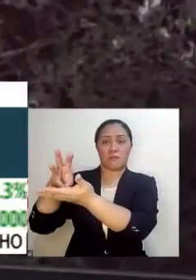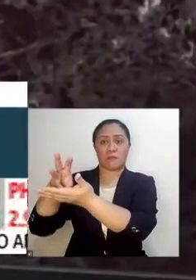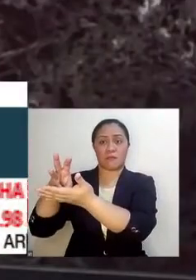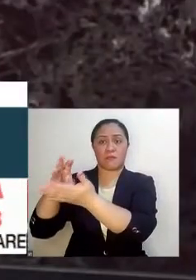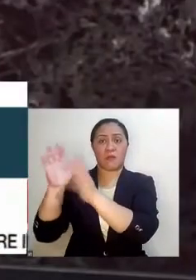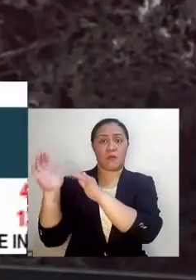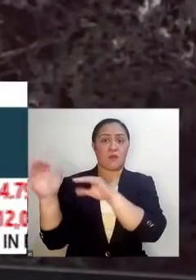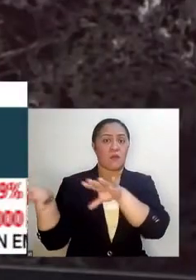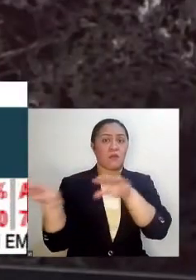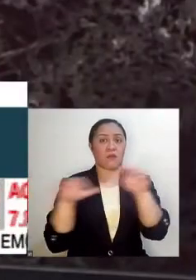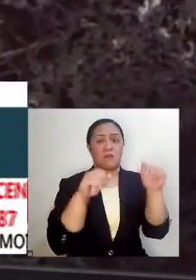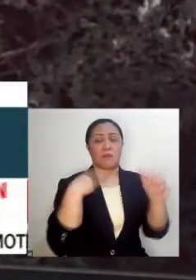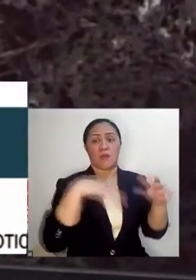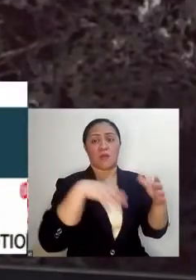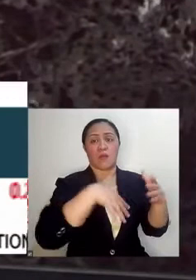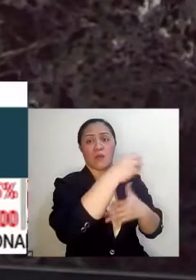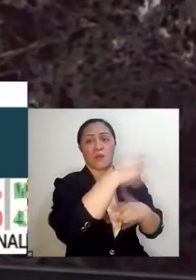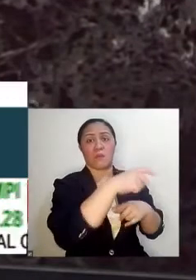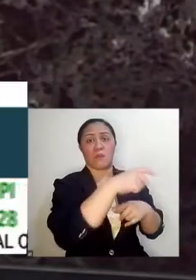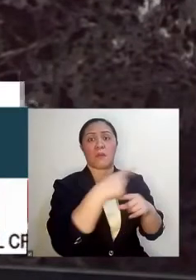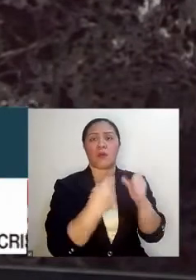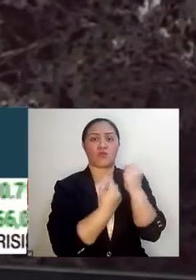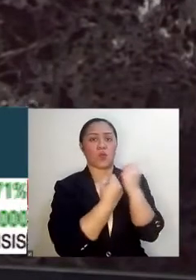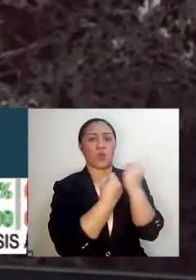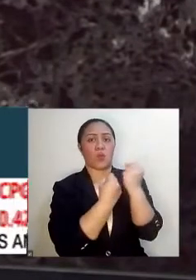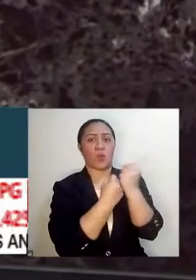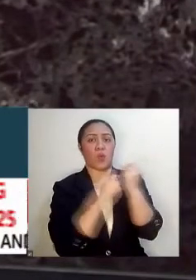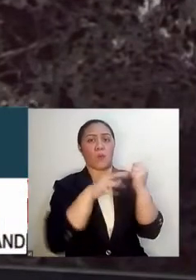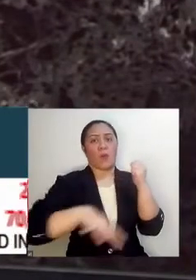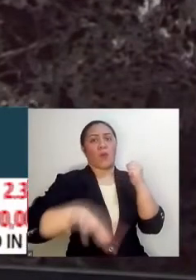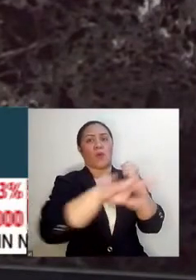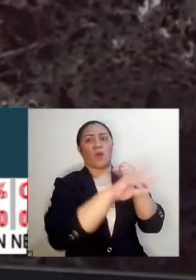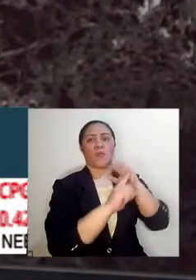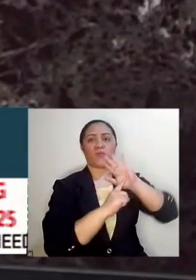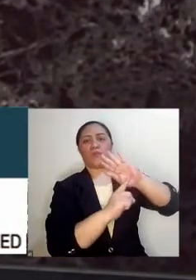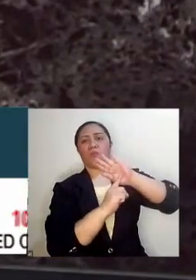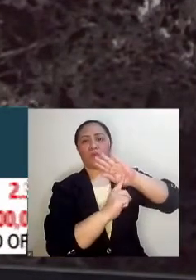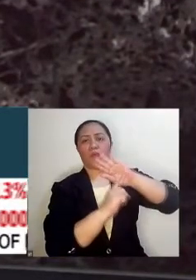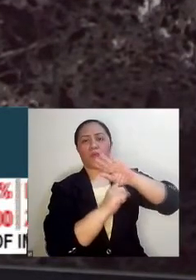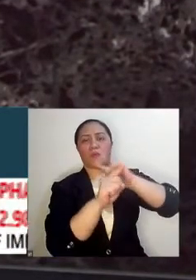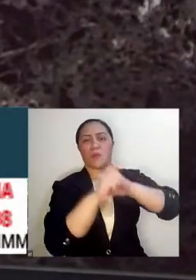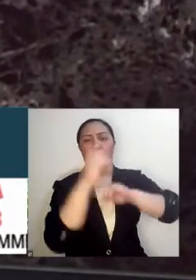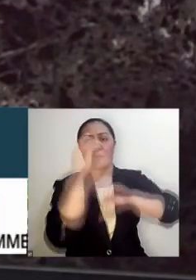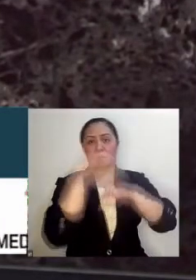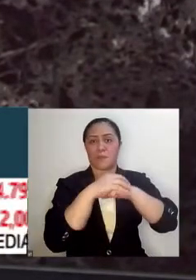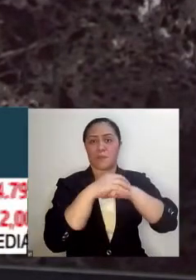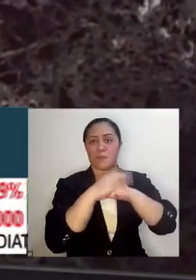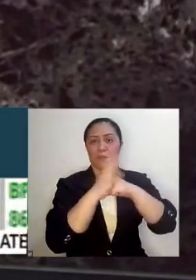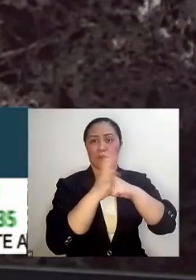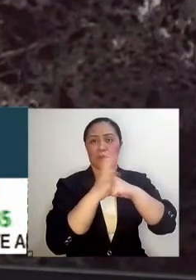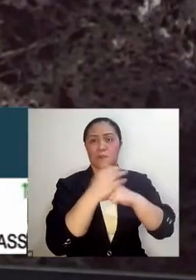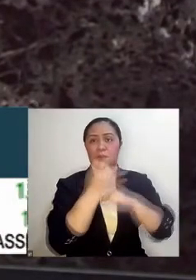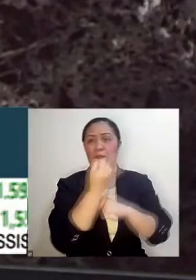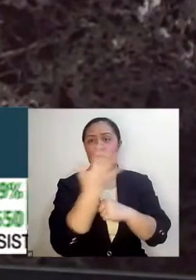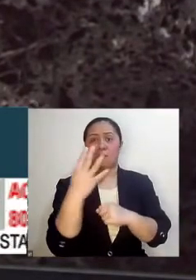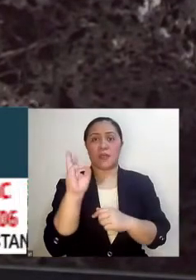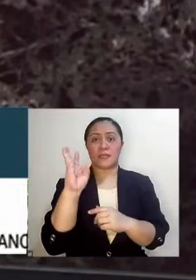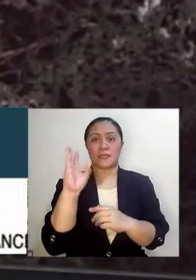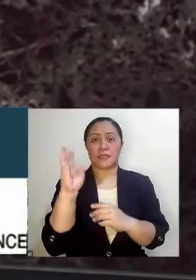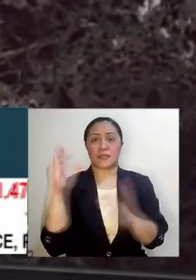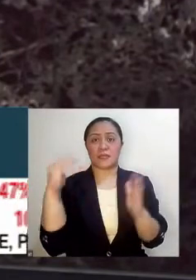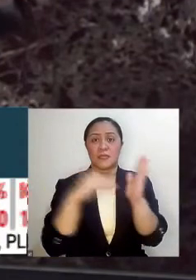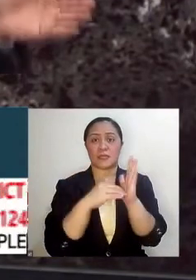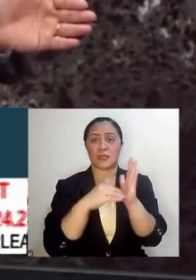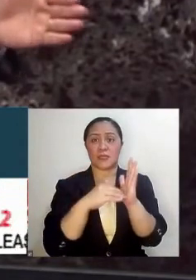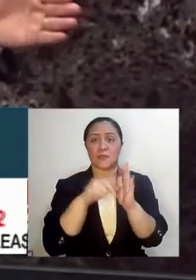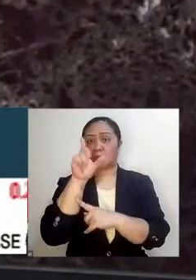wanted to incite his supporters to show up on January 6th, President Trump tweeted 16 times between midnight